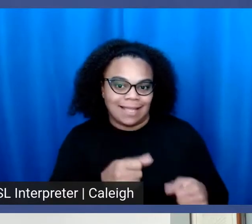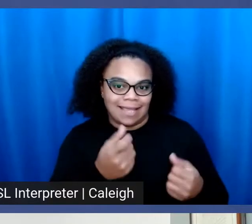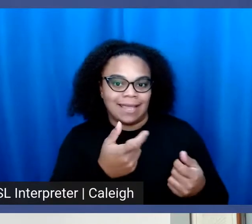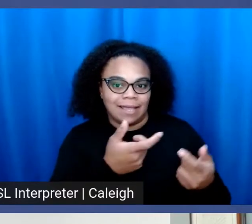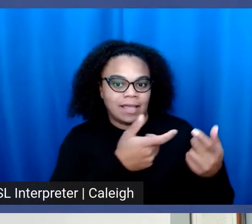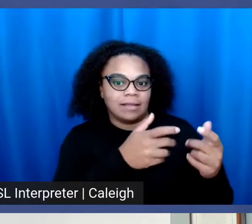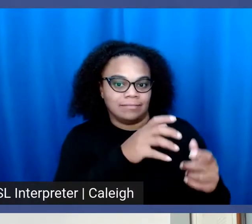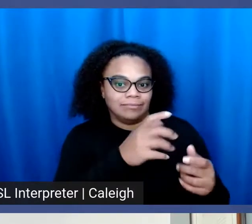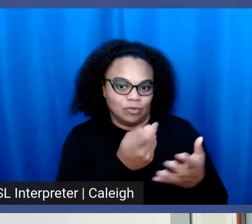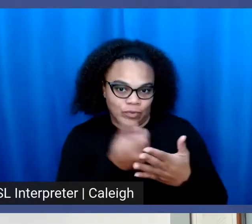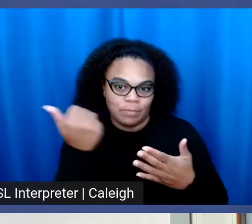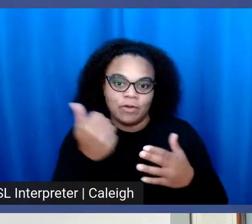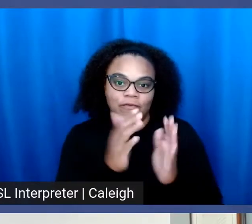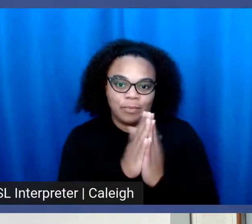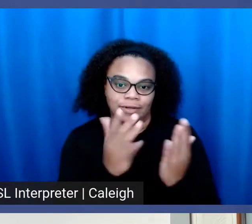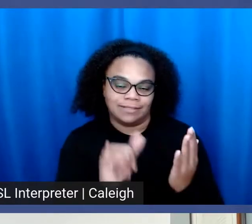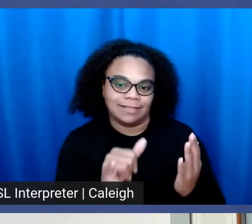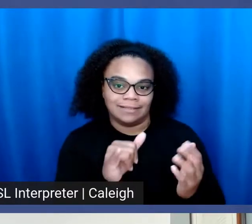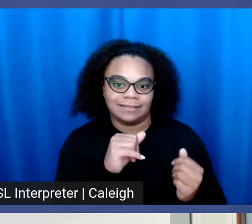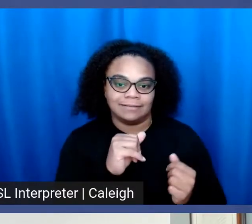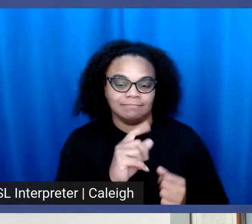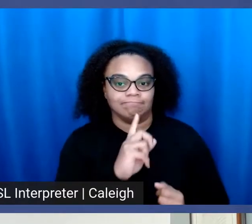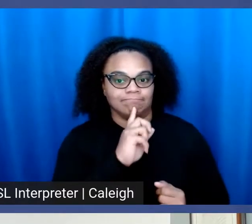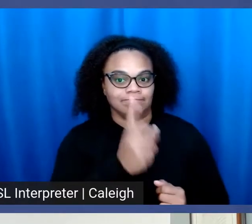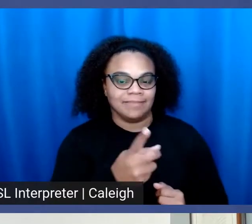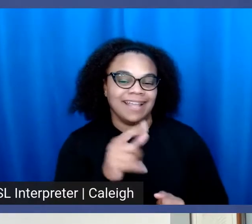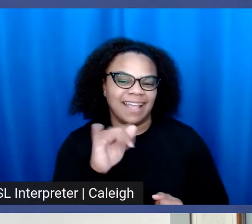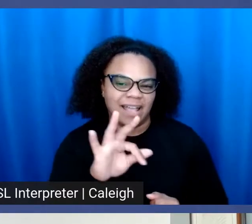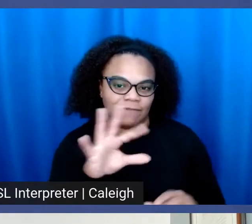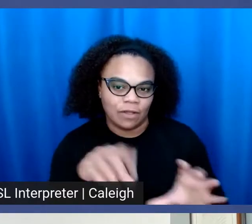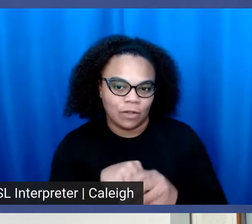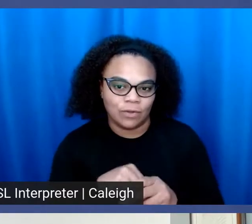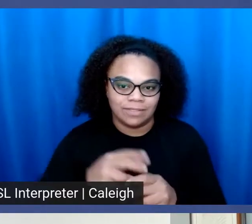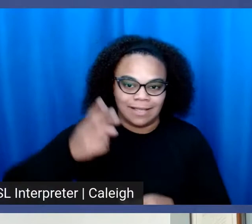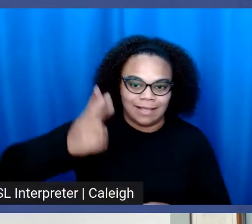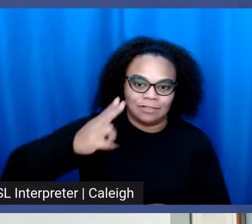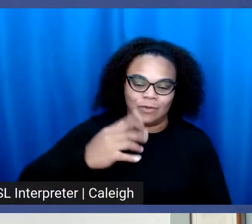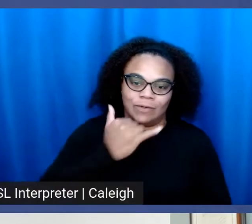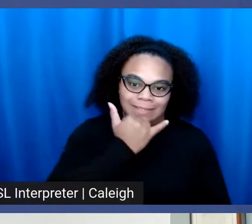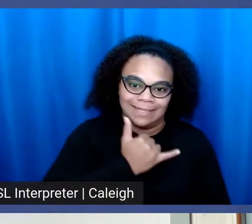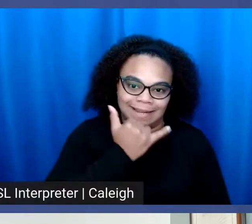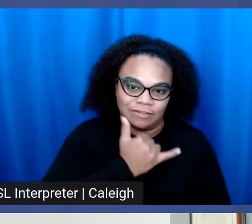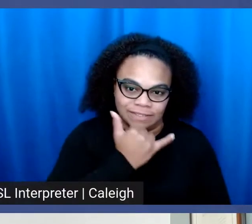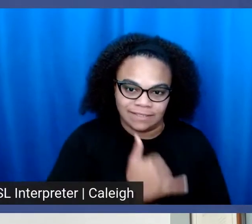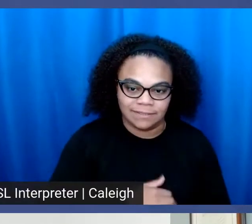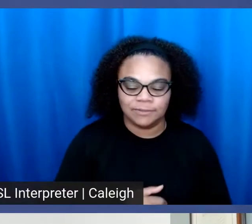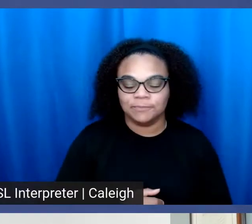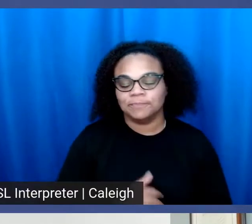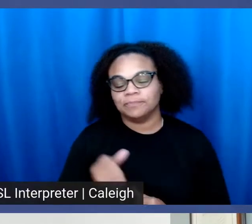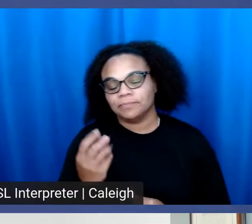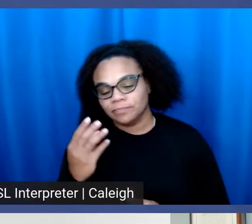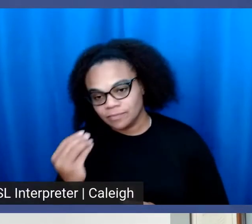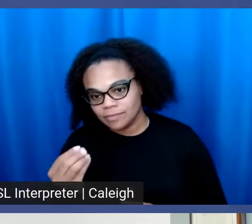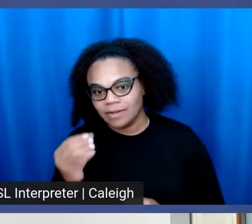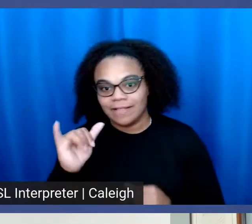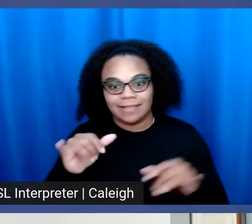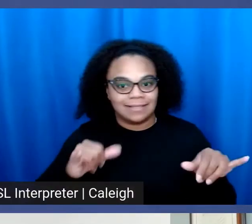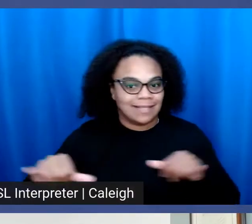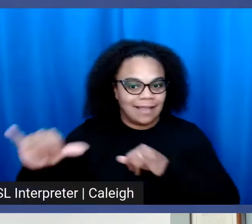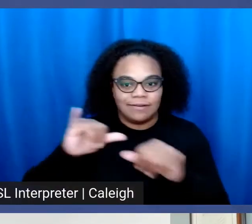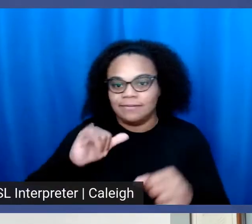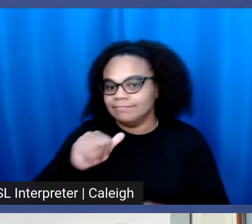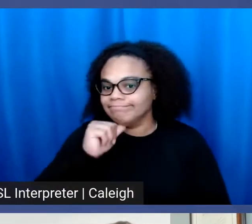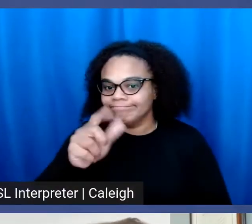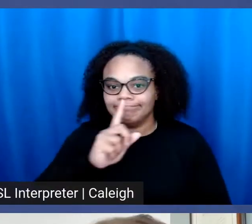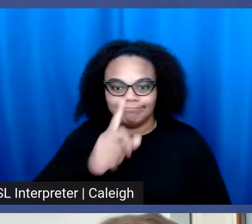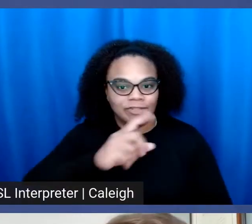maybe includes some historical inaccuracies and so forth. So there's been nibbling around the edges, and the standard is not as protective as it should be. And